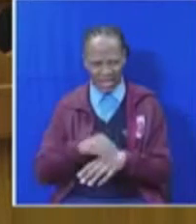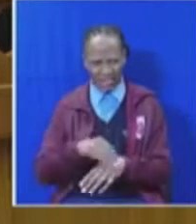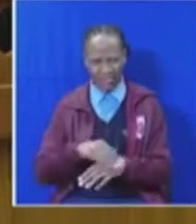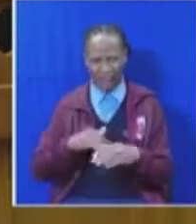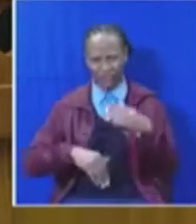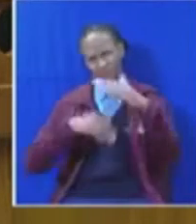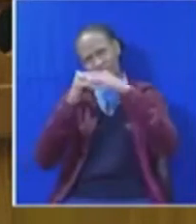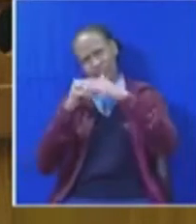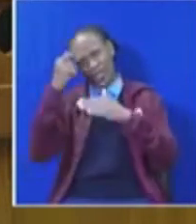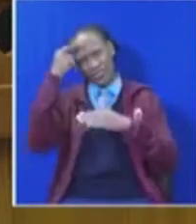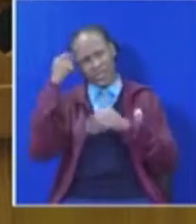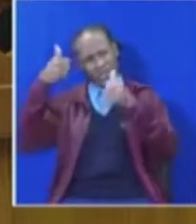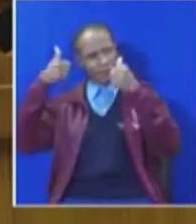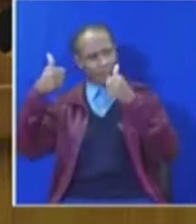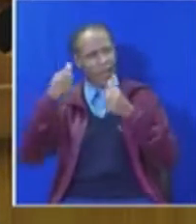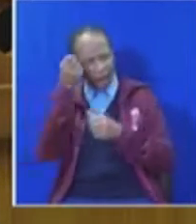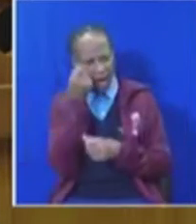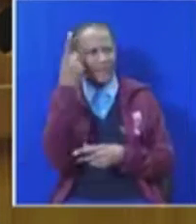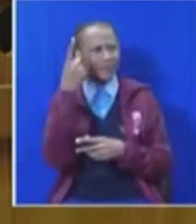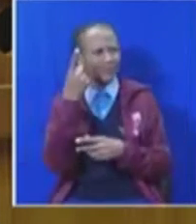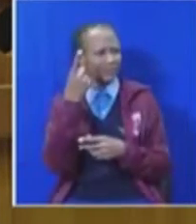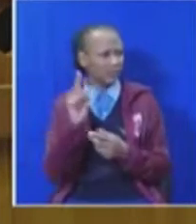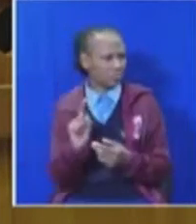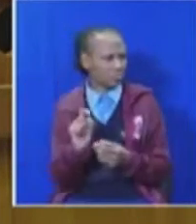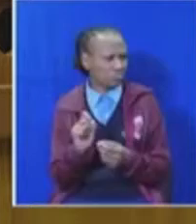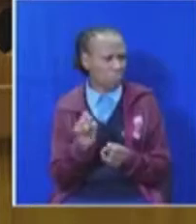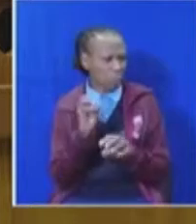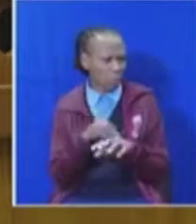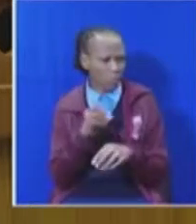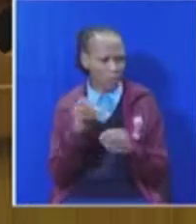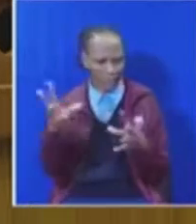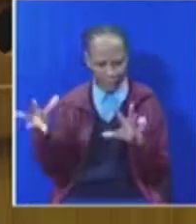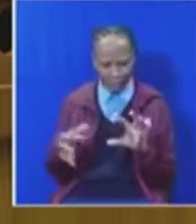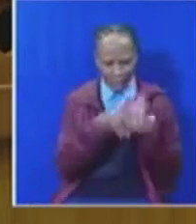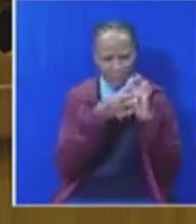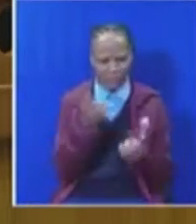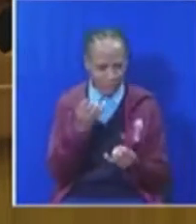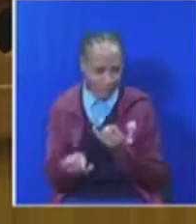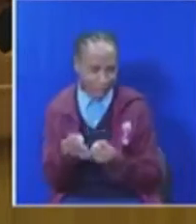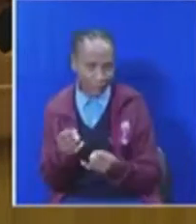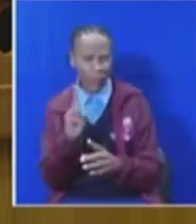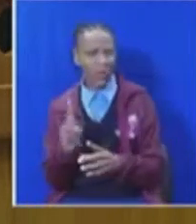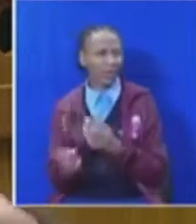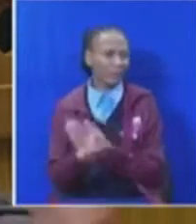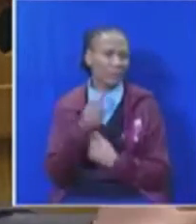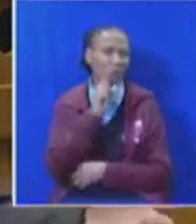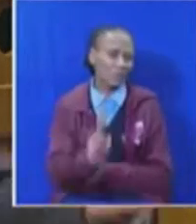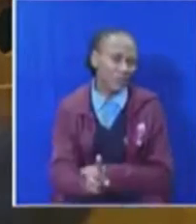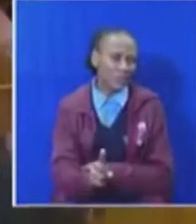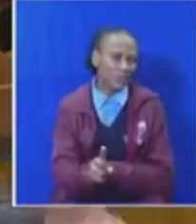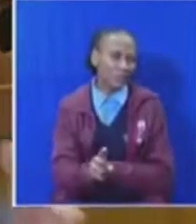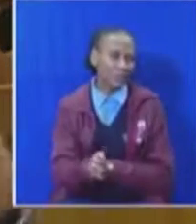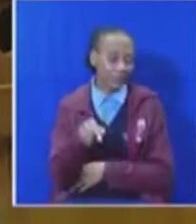have the mental capacity to understand the nature of or risks associated with an act of penetration